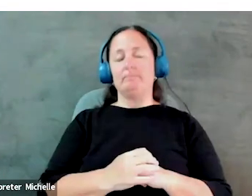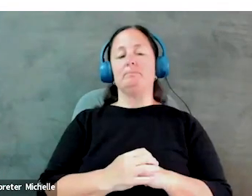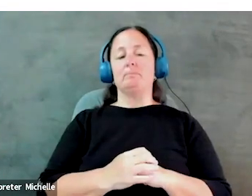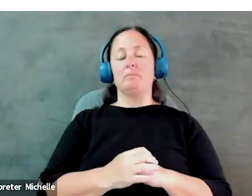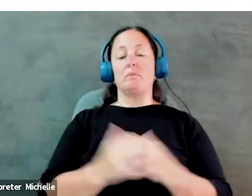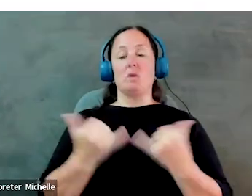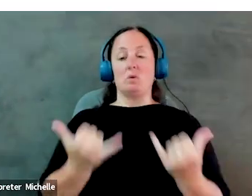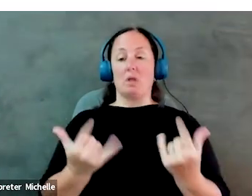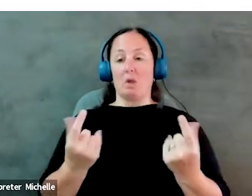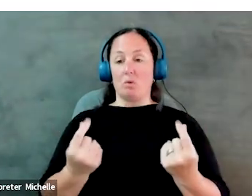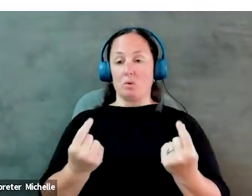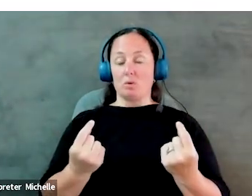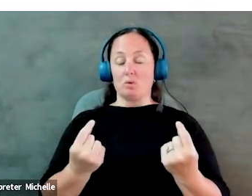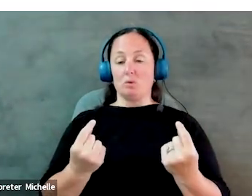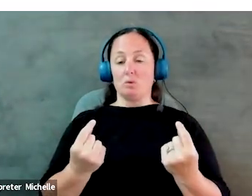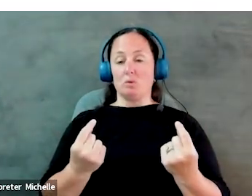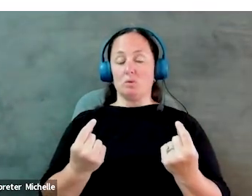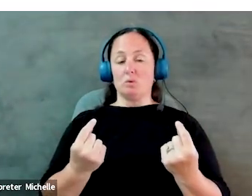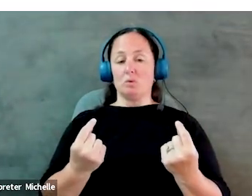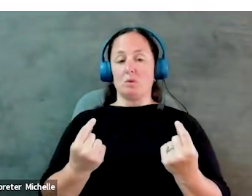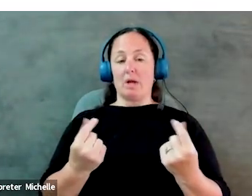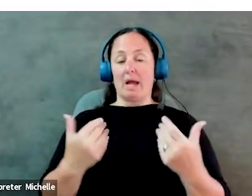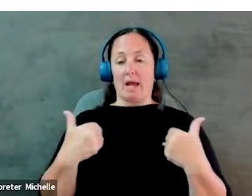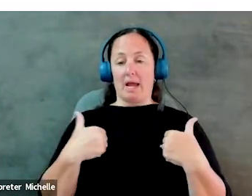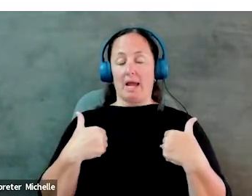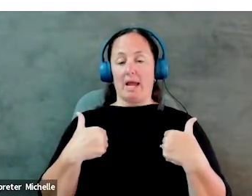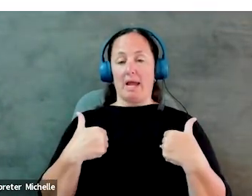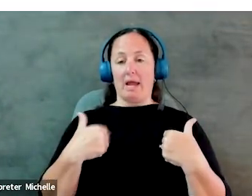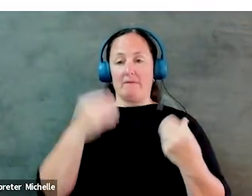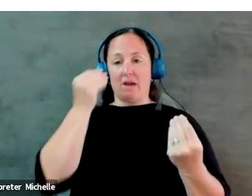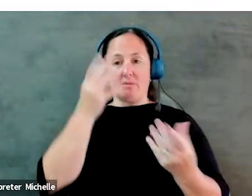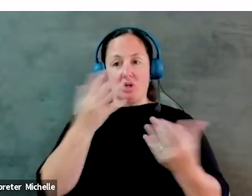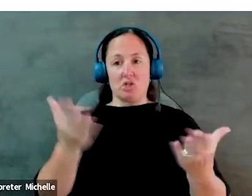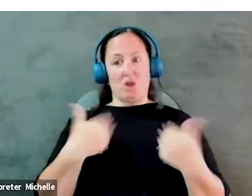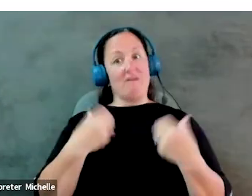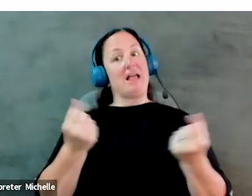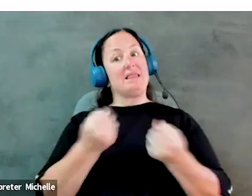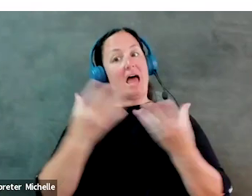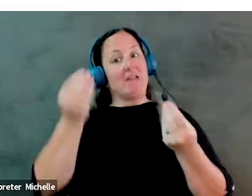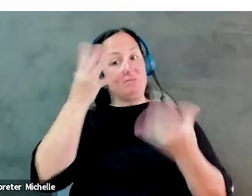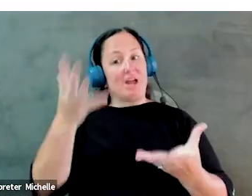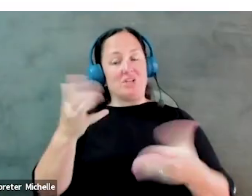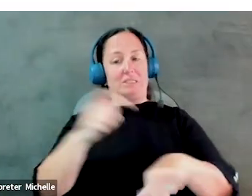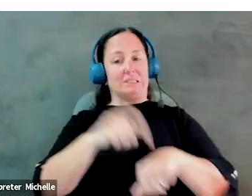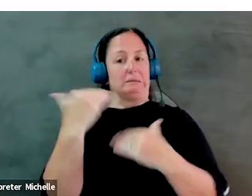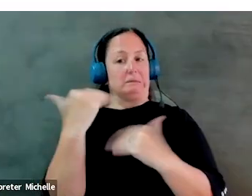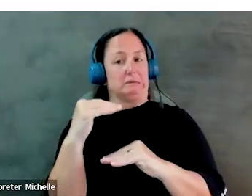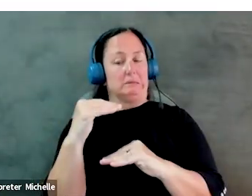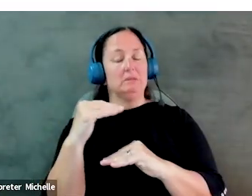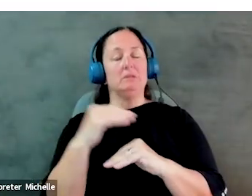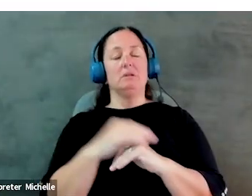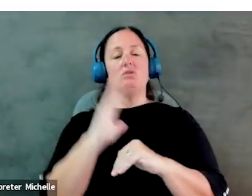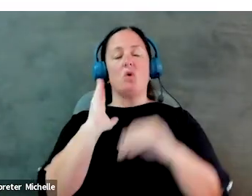it. So what we're going to do today is I have the information here. It's a lot of information and we don't have that much